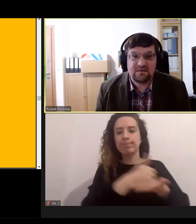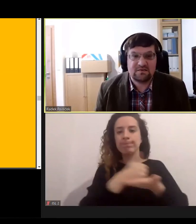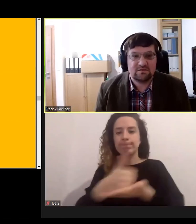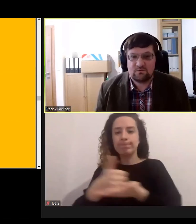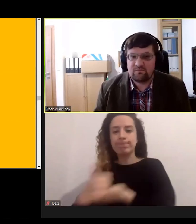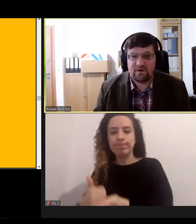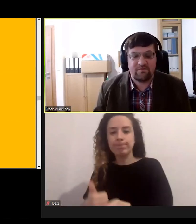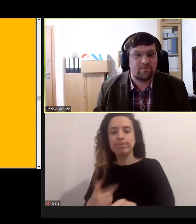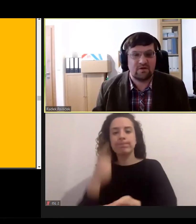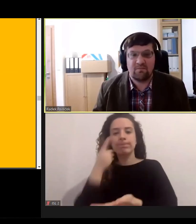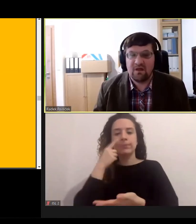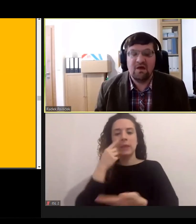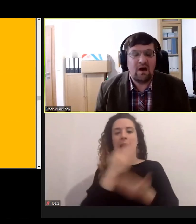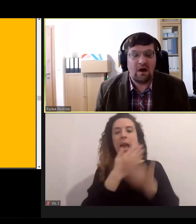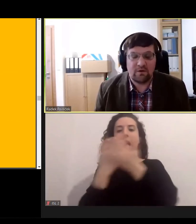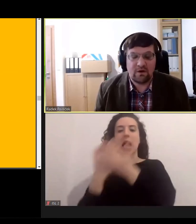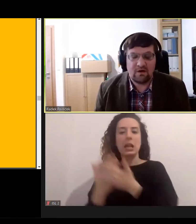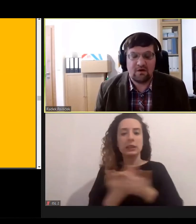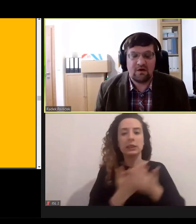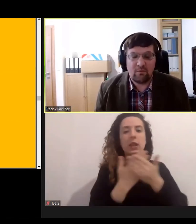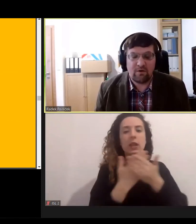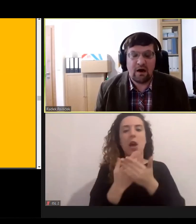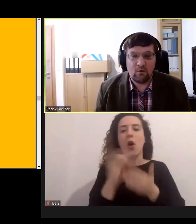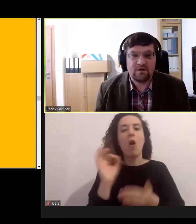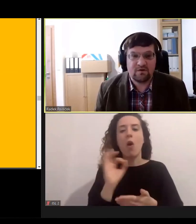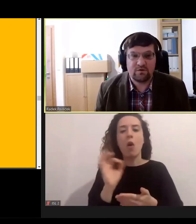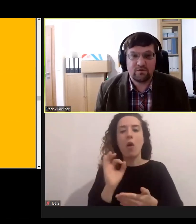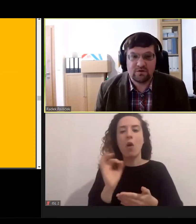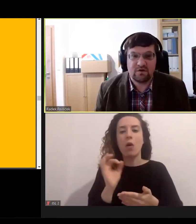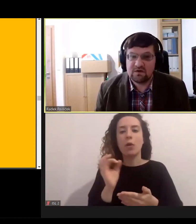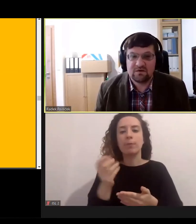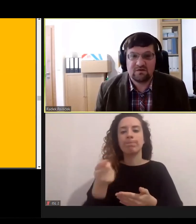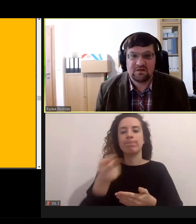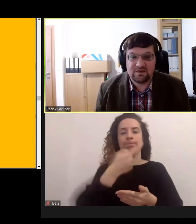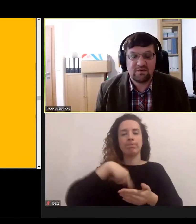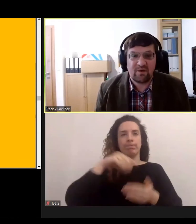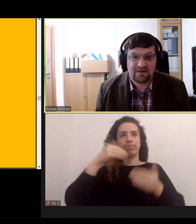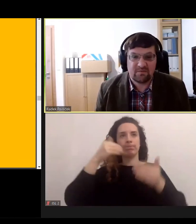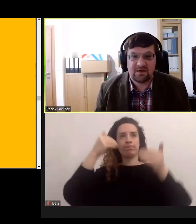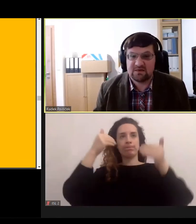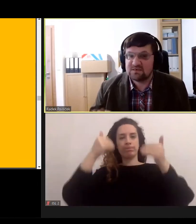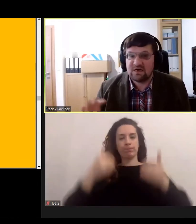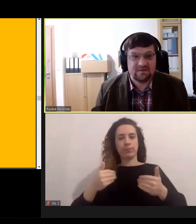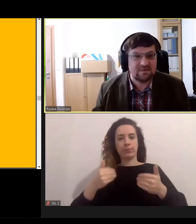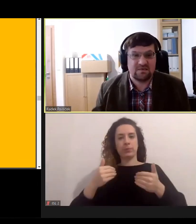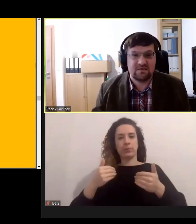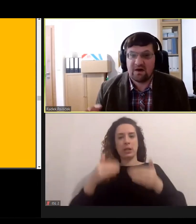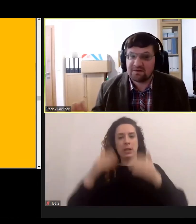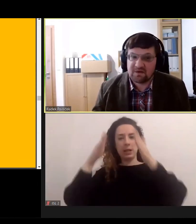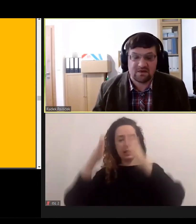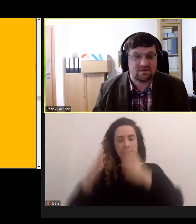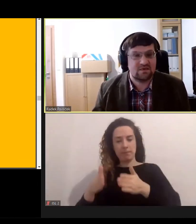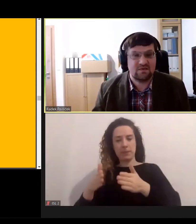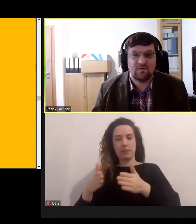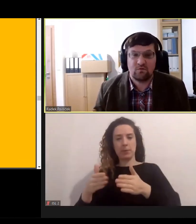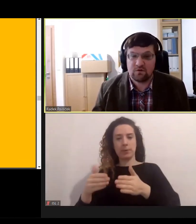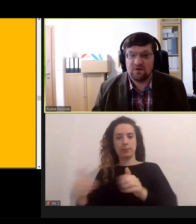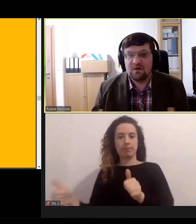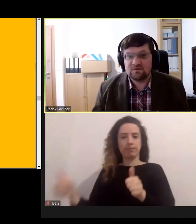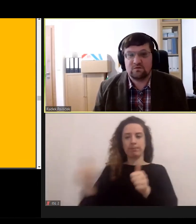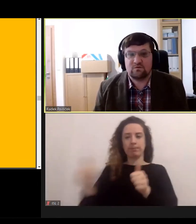support students from abroad who were studying at Masaryk University during the